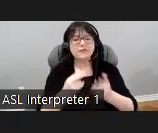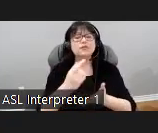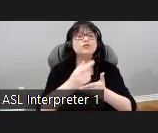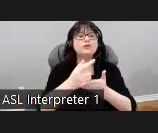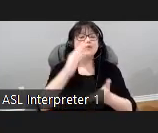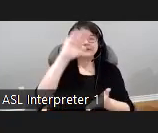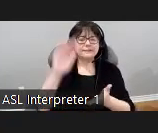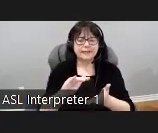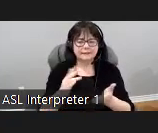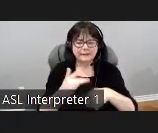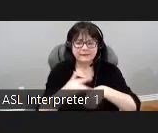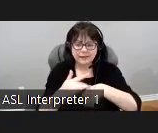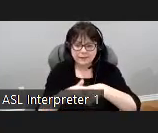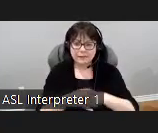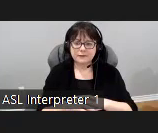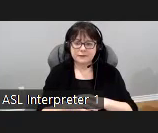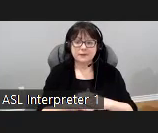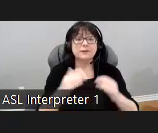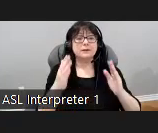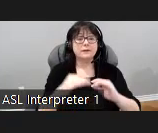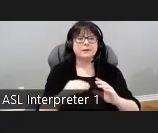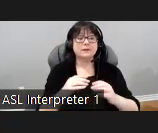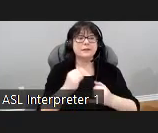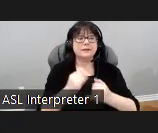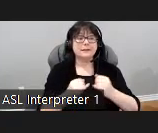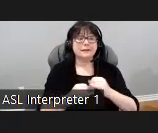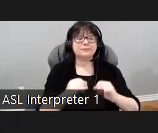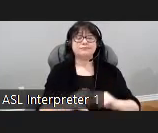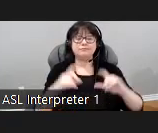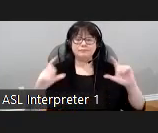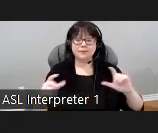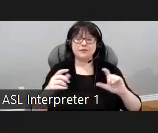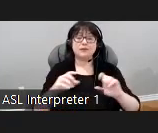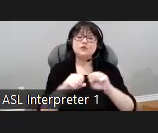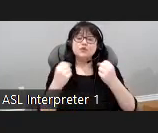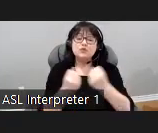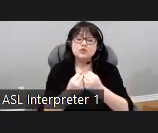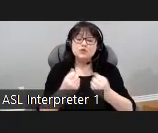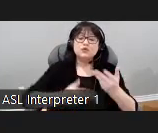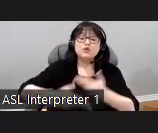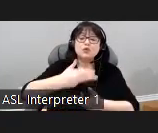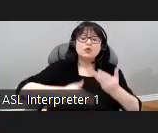level, the tremendous amount of unpaid, underpaid care work that goes on that falls mostly to